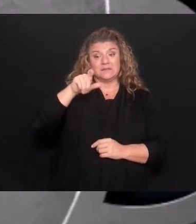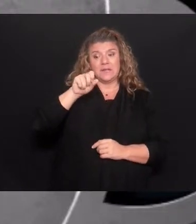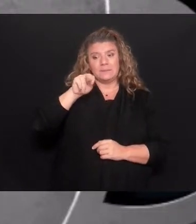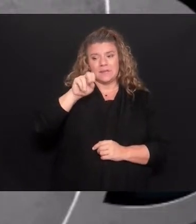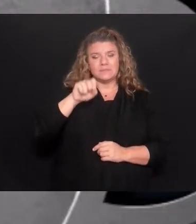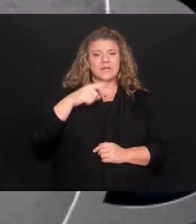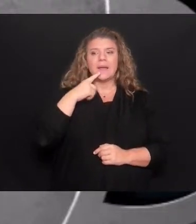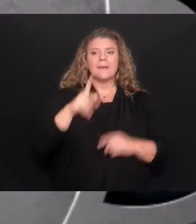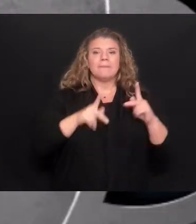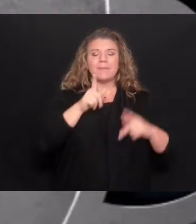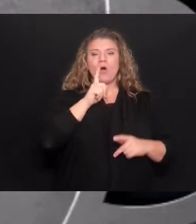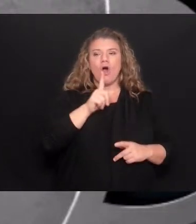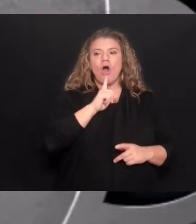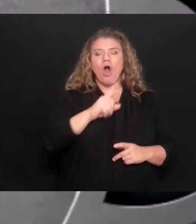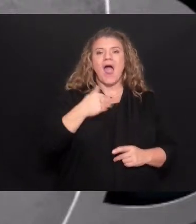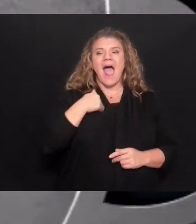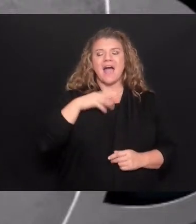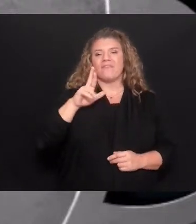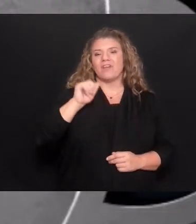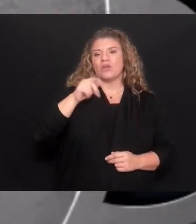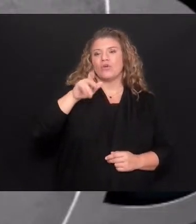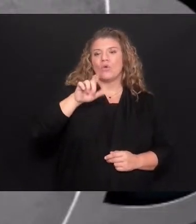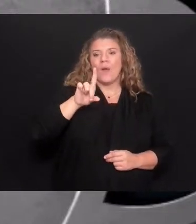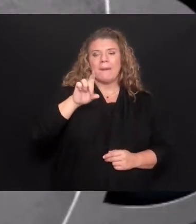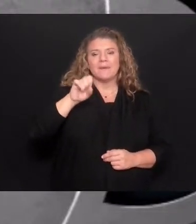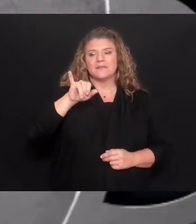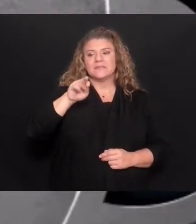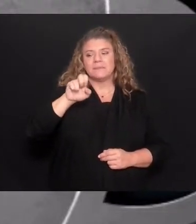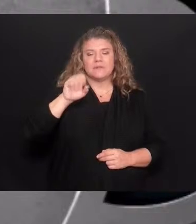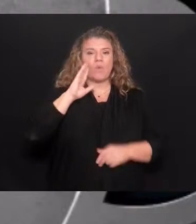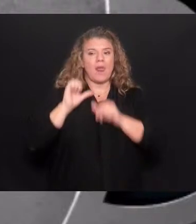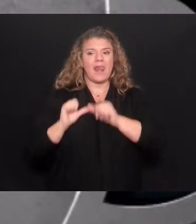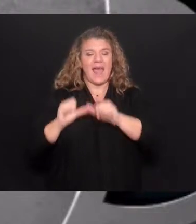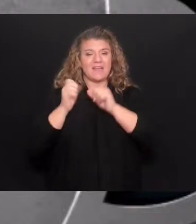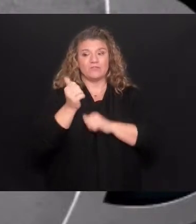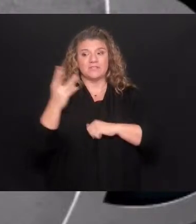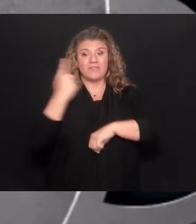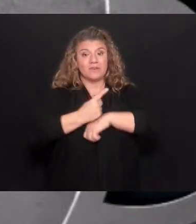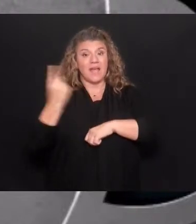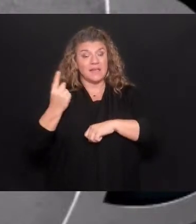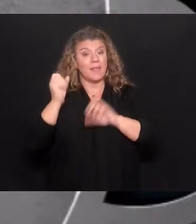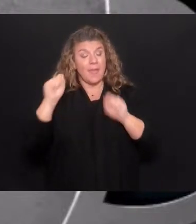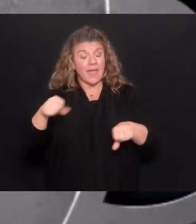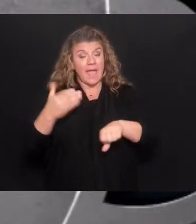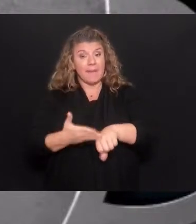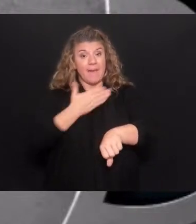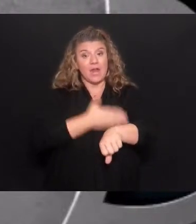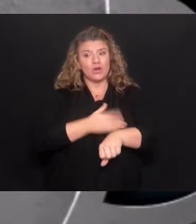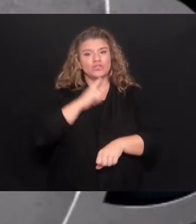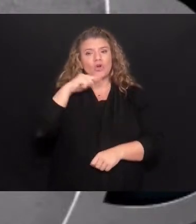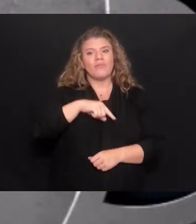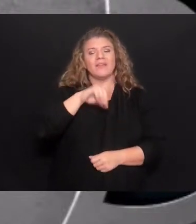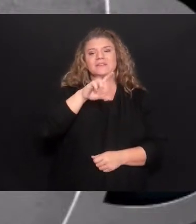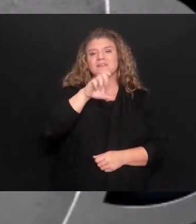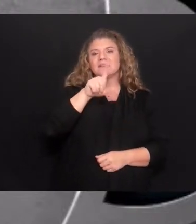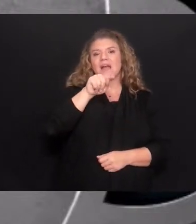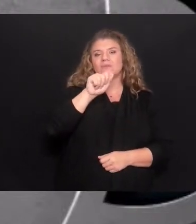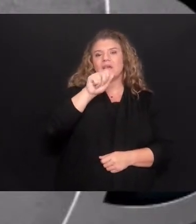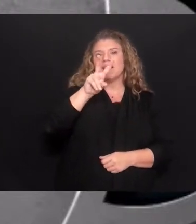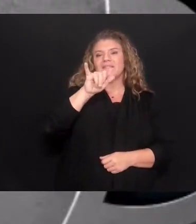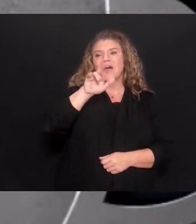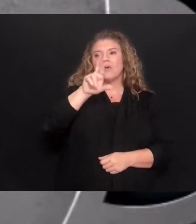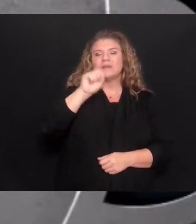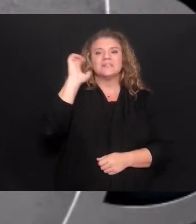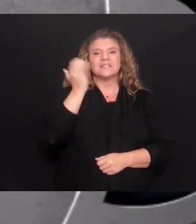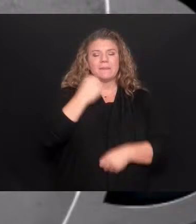having rapid symptoms that last for several days, and then maybe they'll get better. So this Delta virus seems to be making